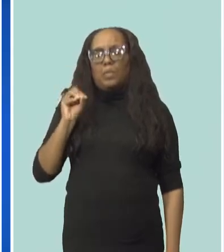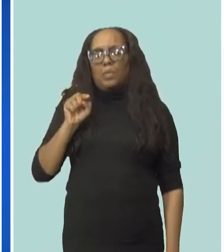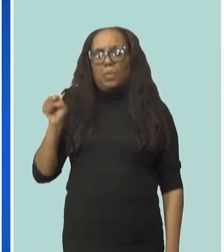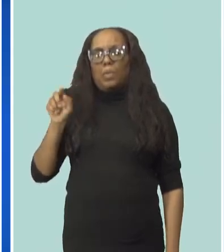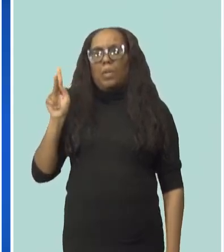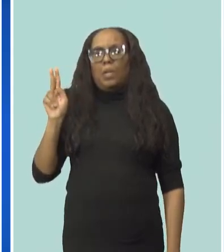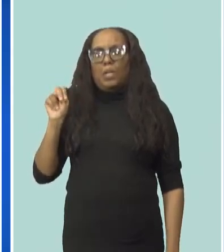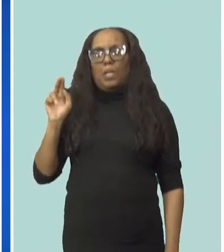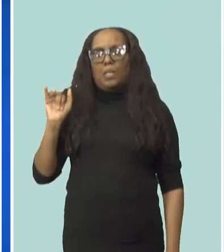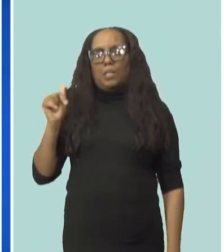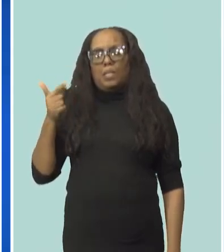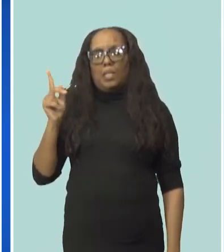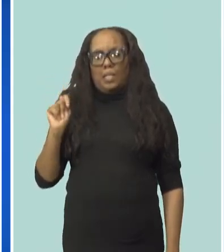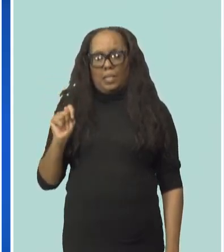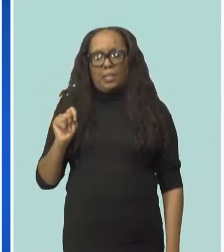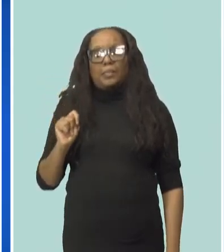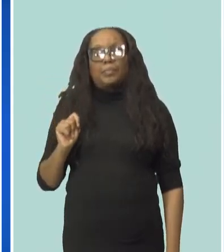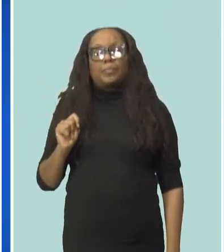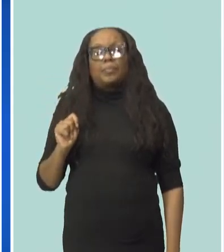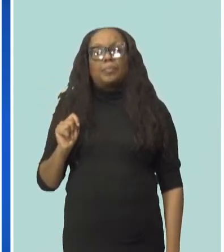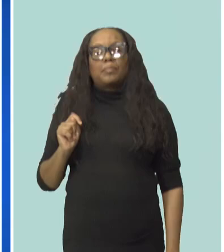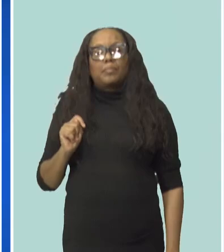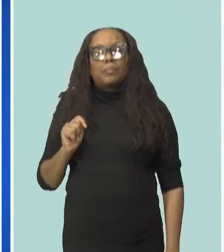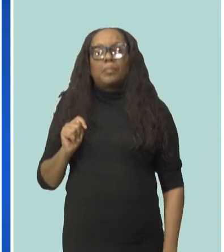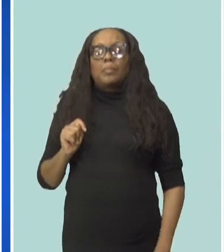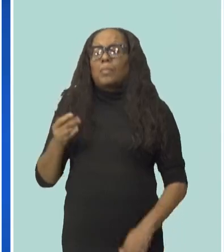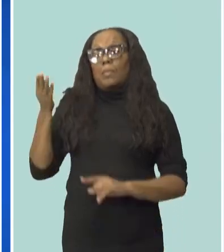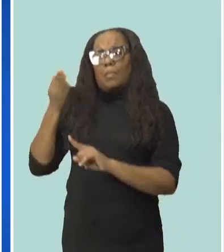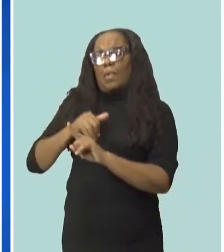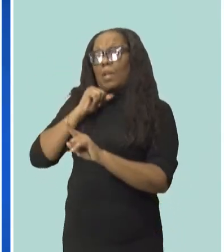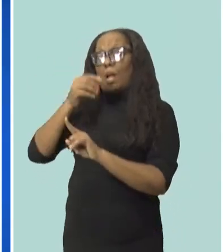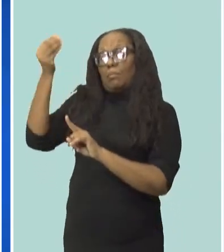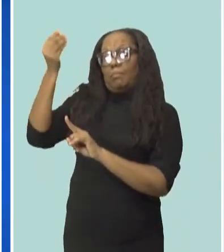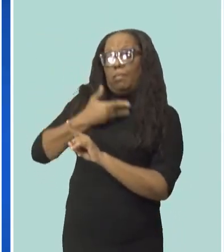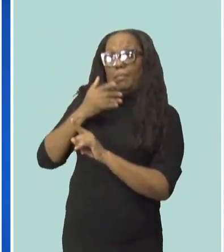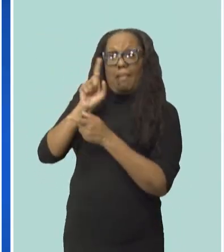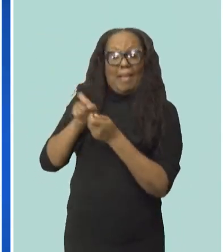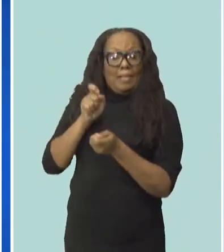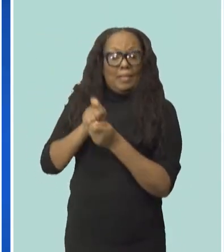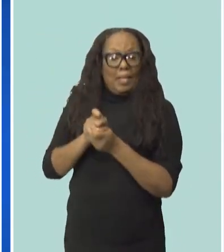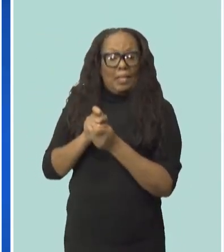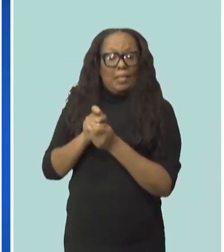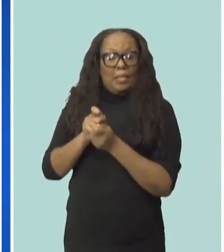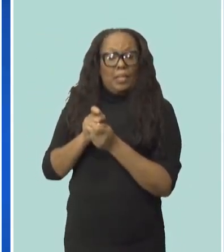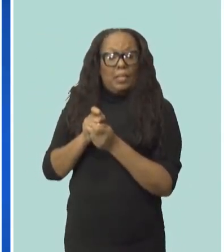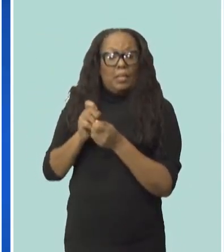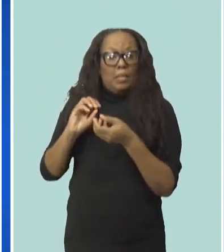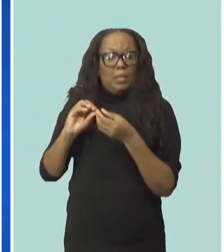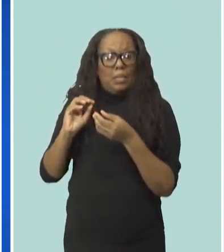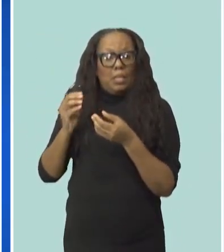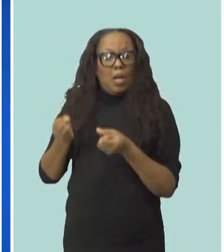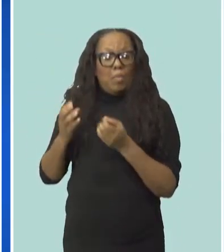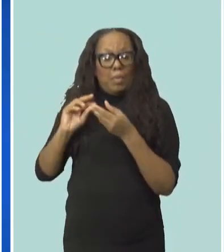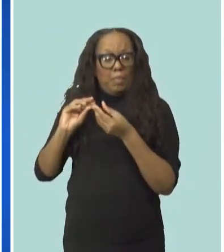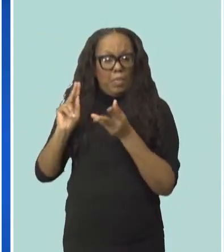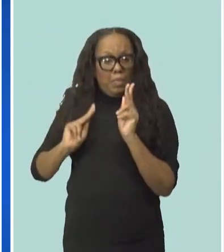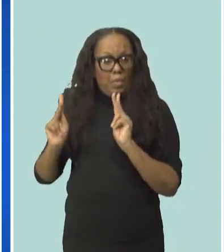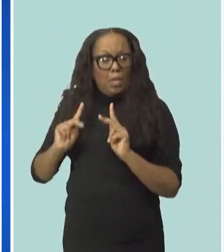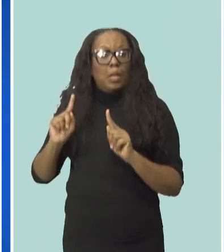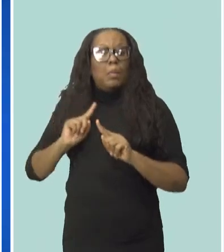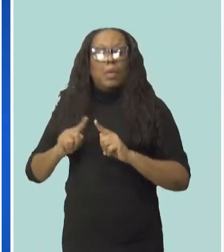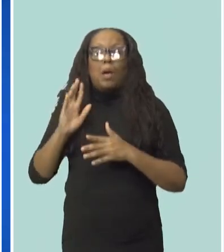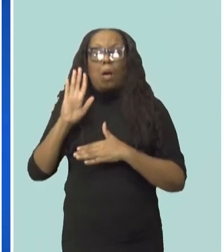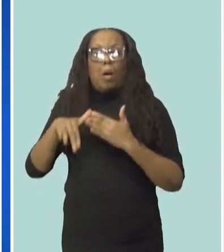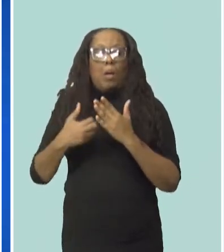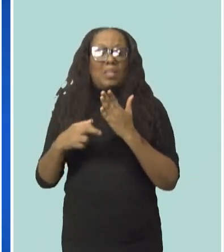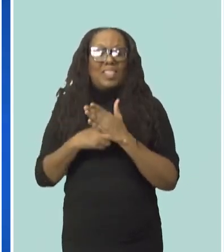Chantal Munro-Knight. Now, while not providing actual figures, she tells CBC News the sold-out finals was evident there is